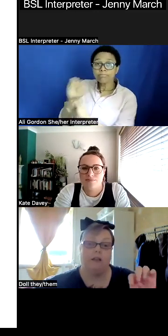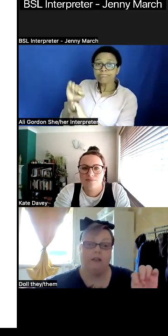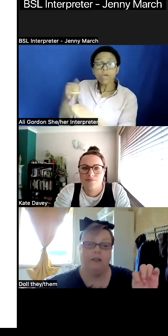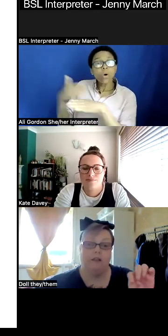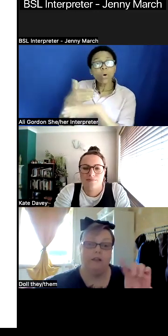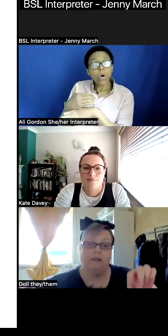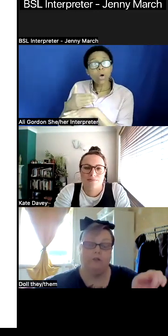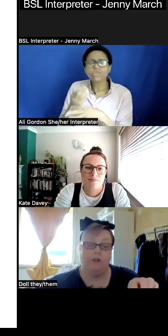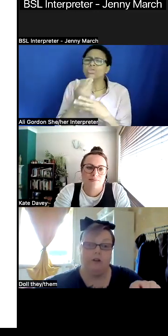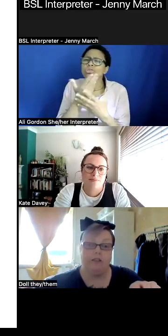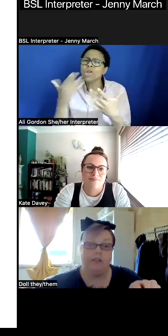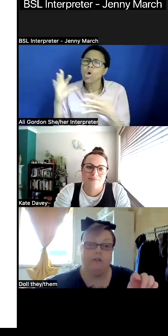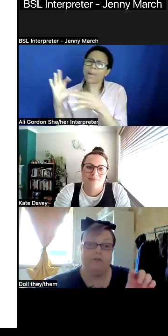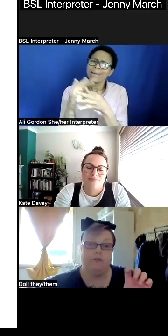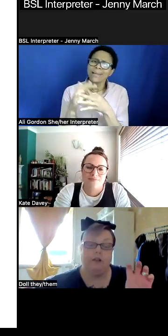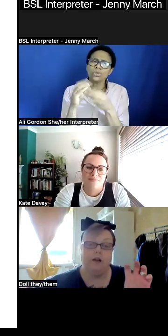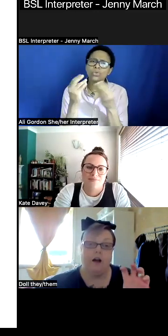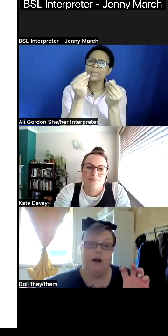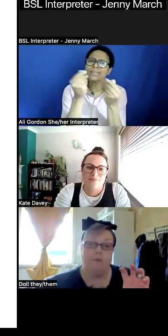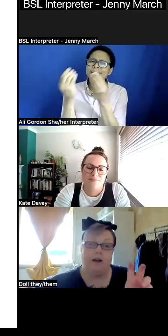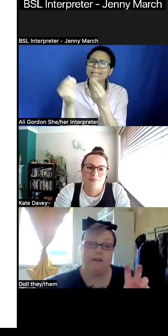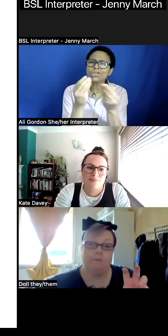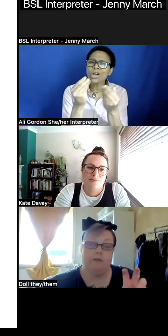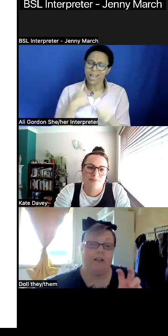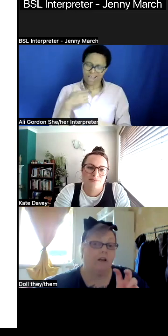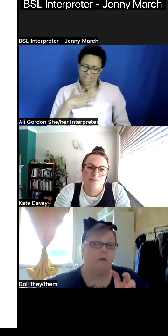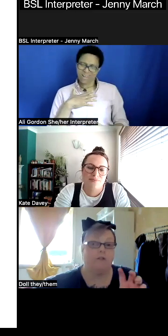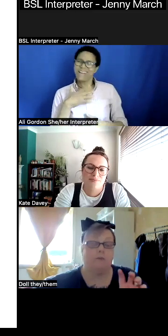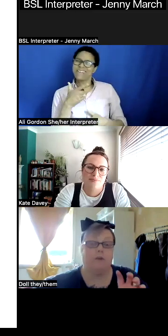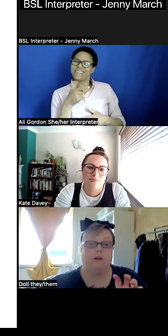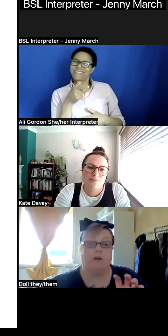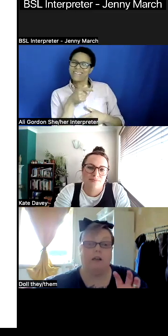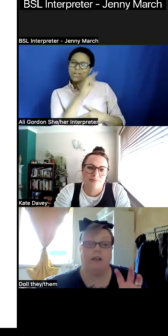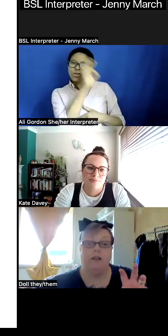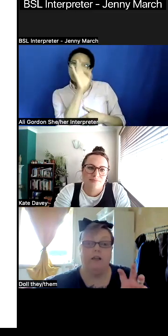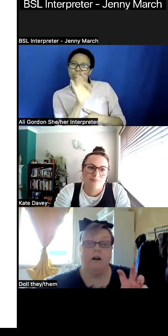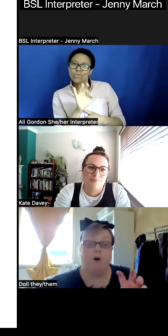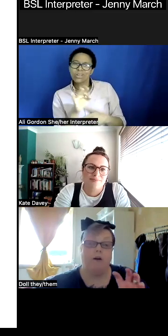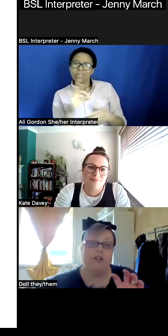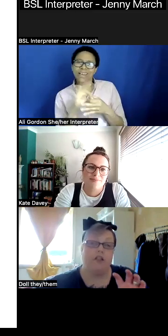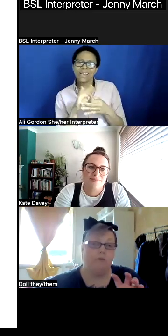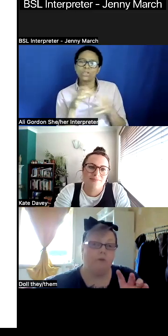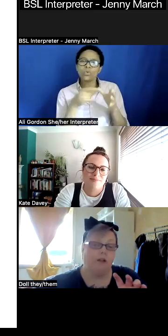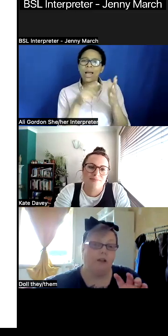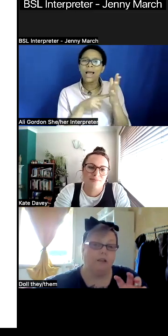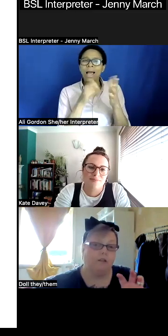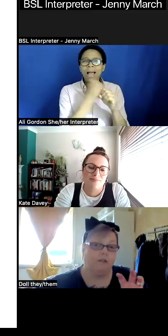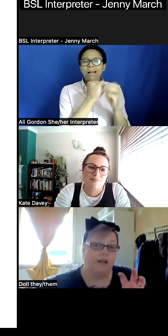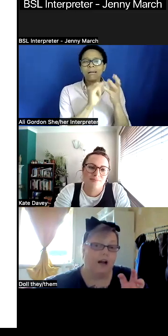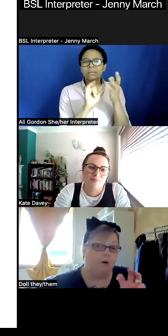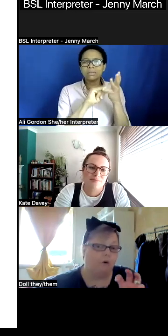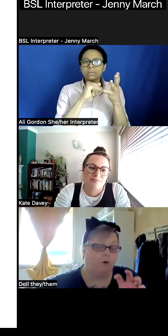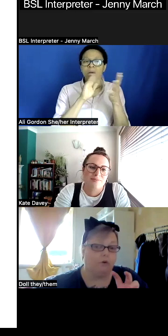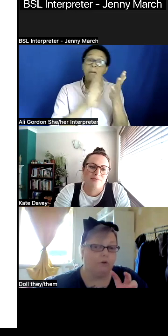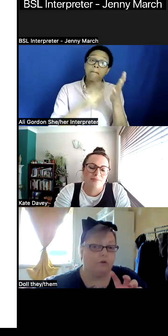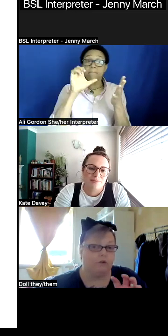like the little doodle I did of Angus McPhee, and I hope I spelt that correctly, what I assume was like a little